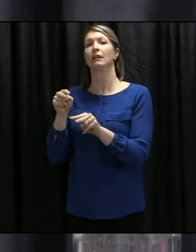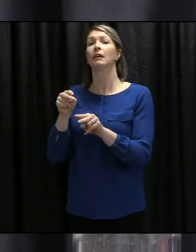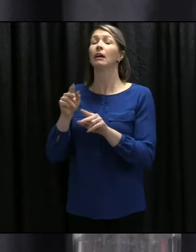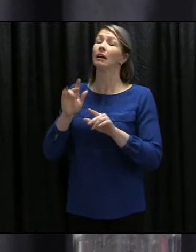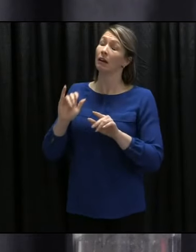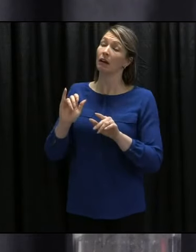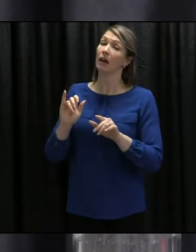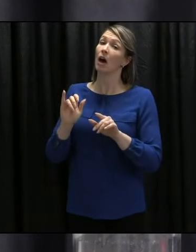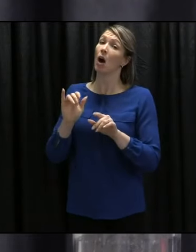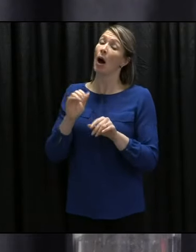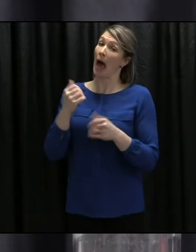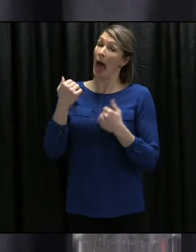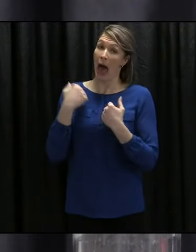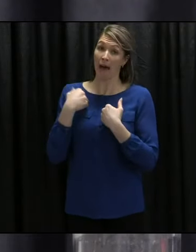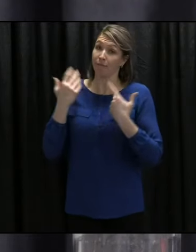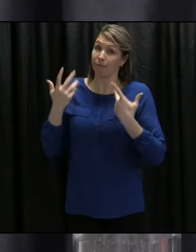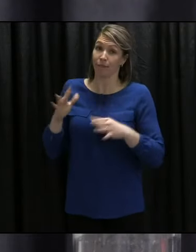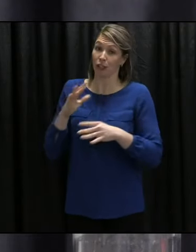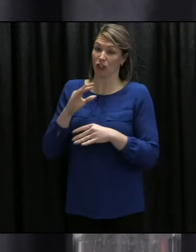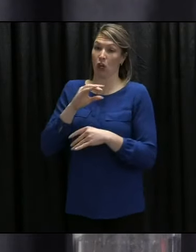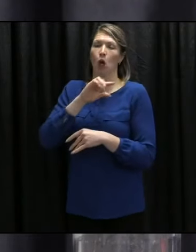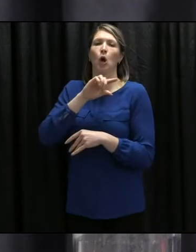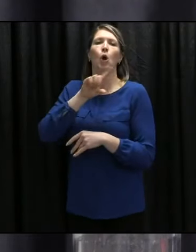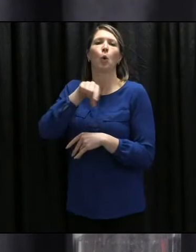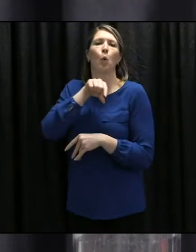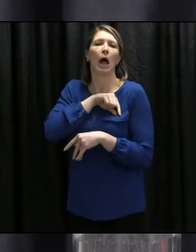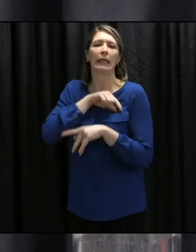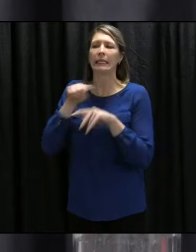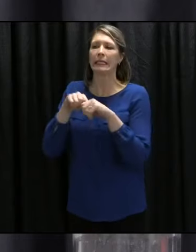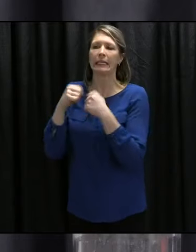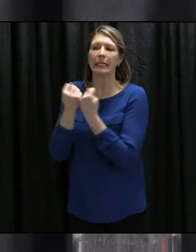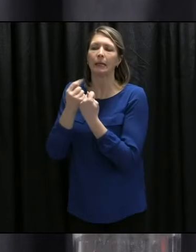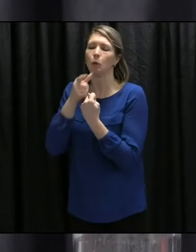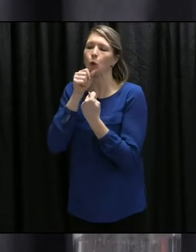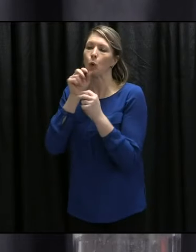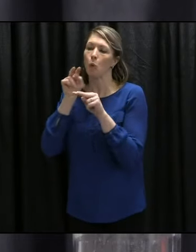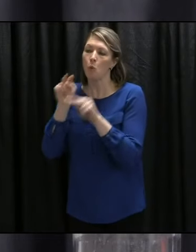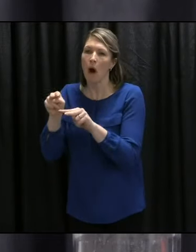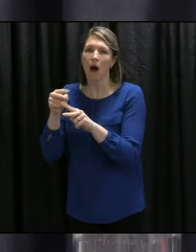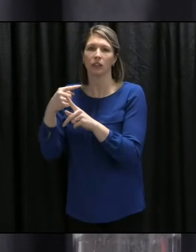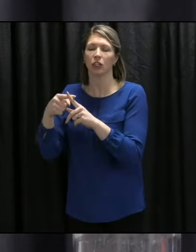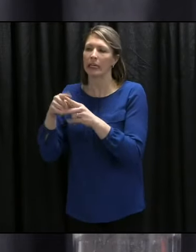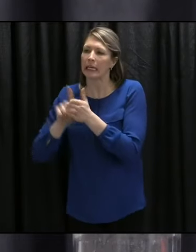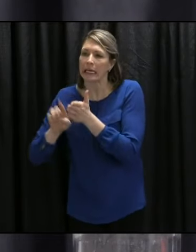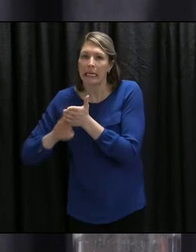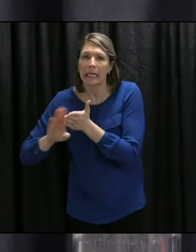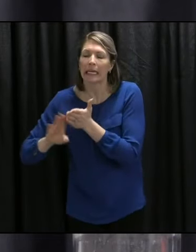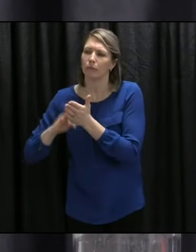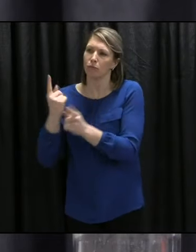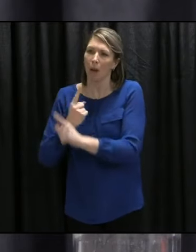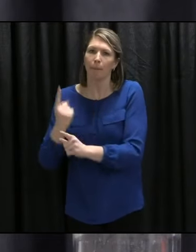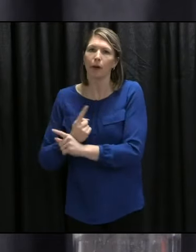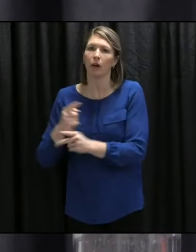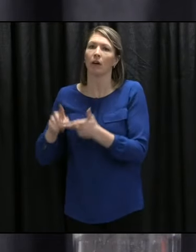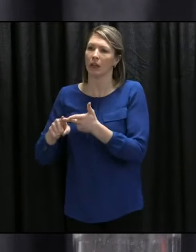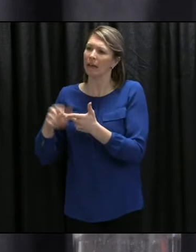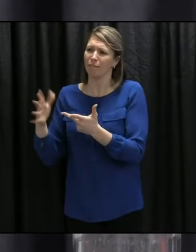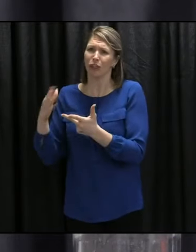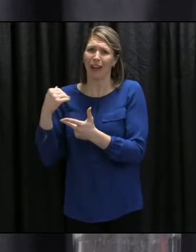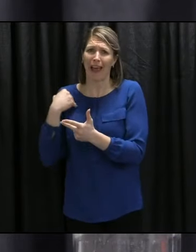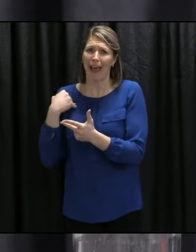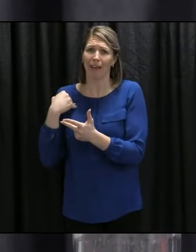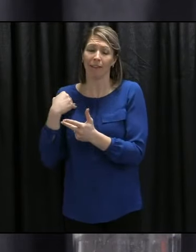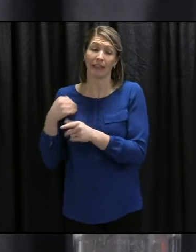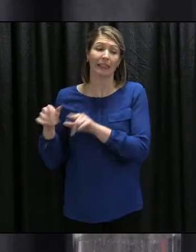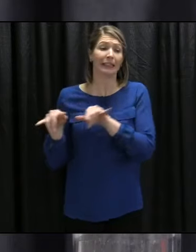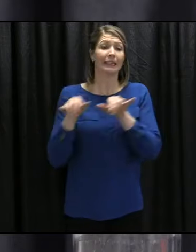quality control teams and quality management teams within regional health authorities who are responsible for looking at long-term care, just